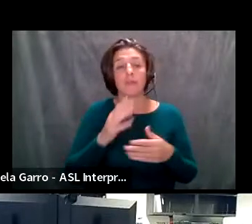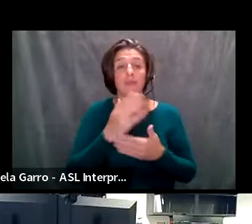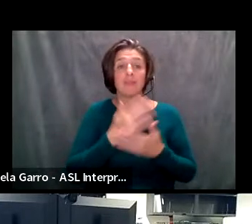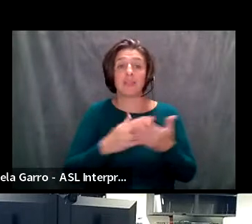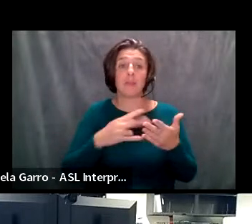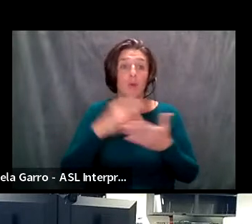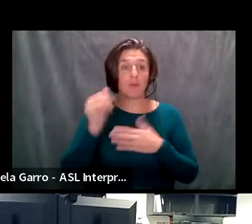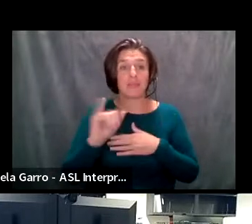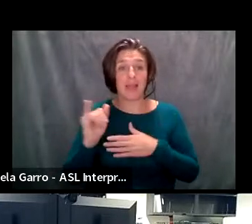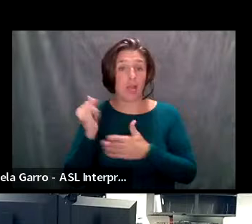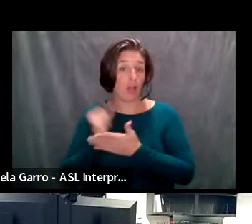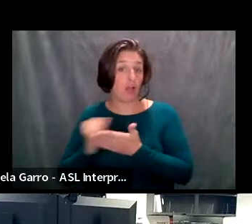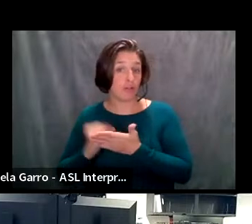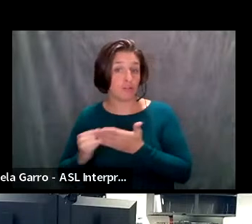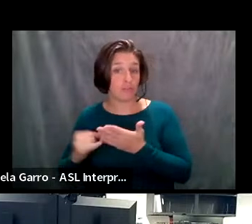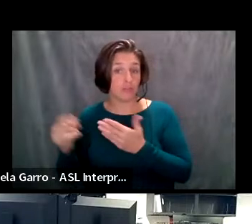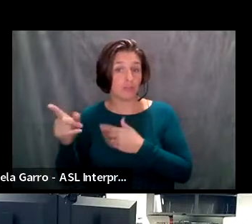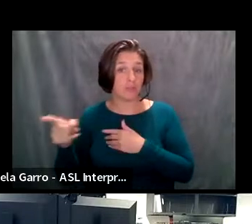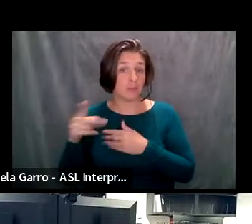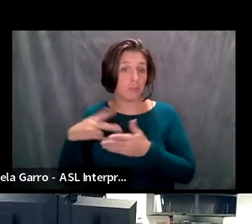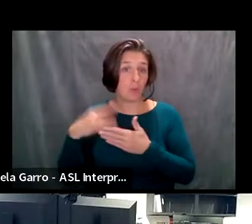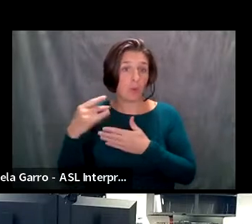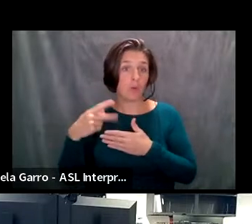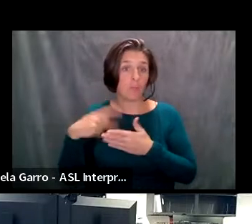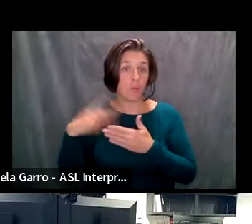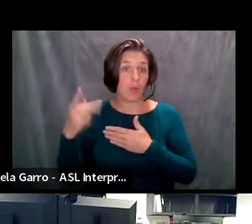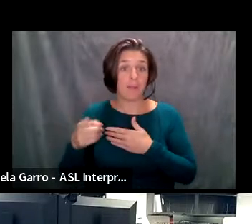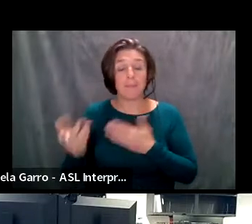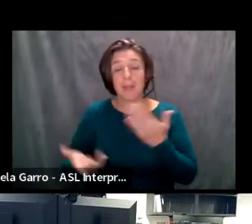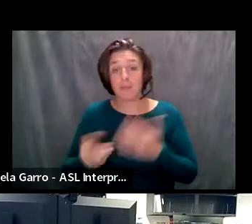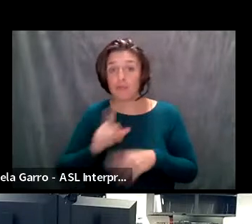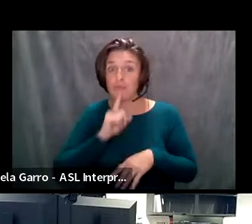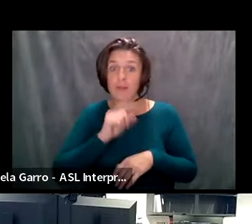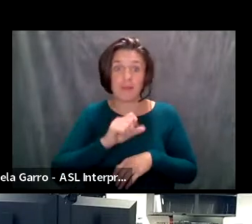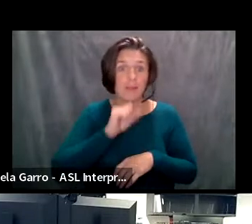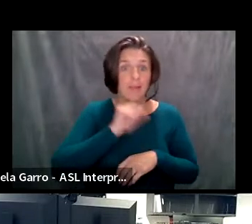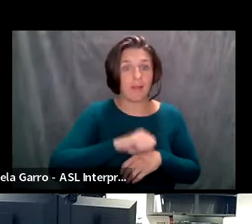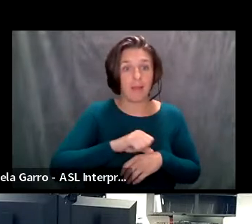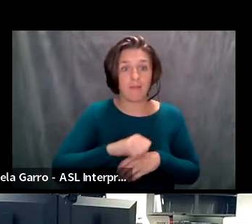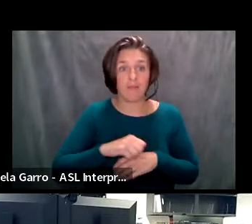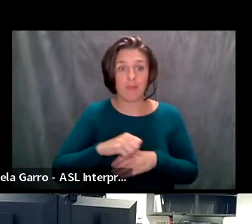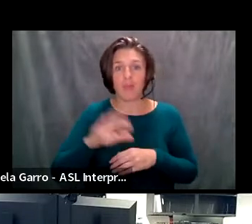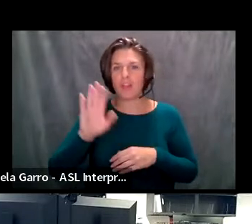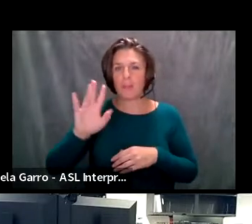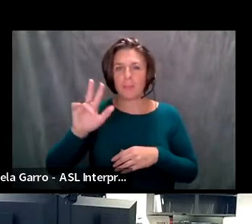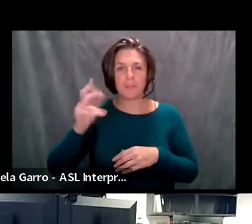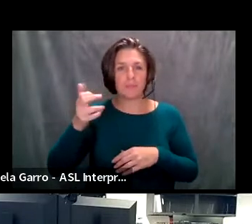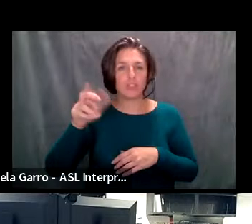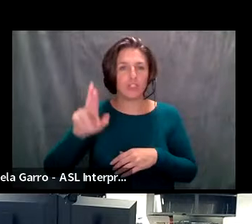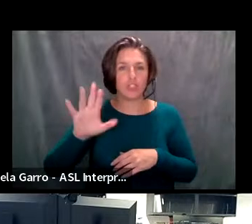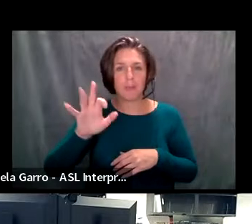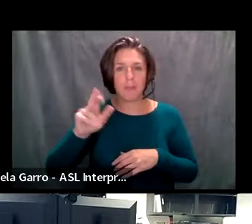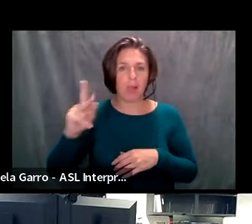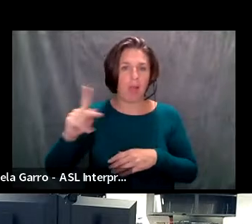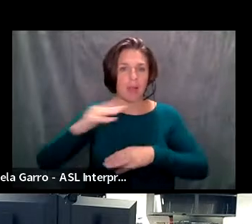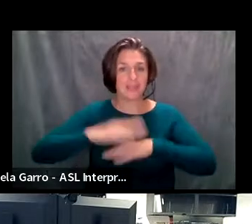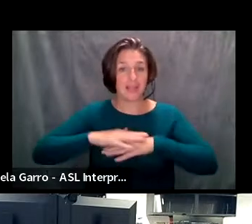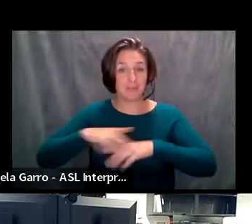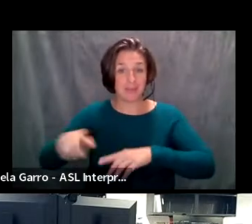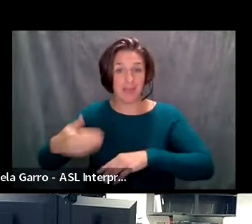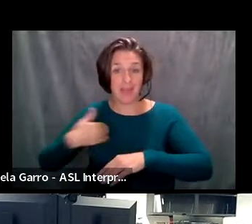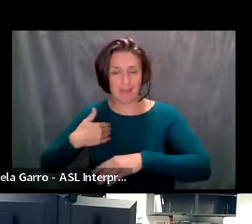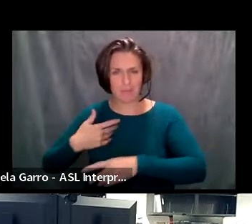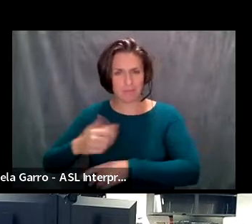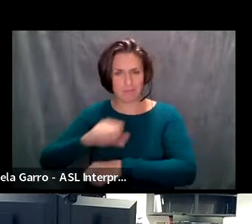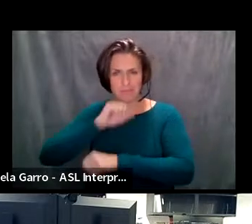especially art programs that may really love, the butcher block tables that they have. But, we're going to